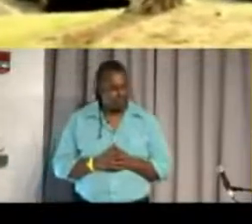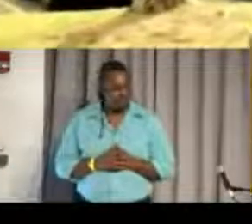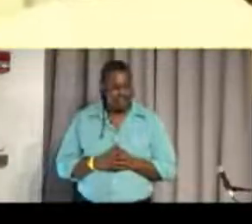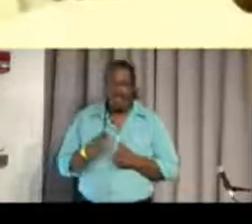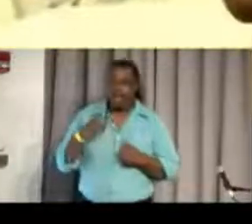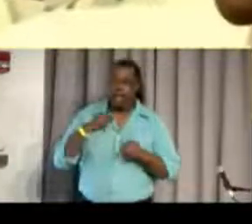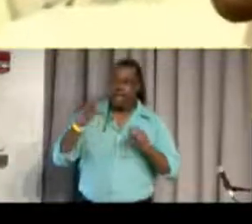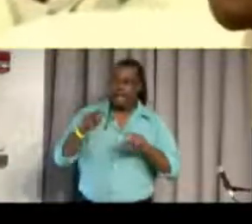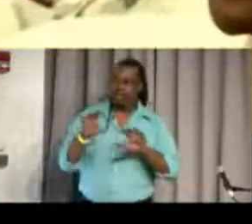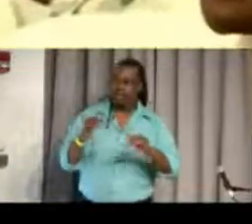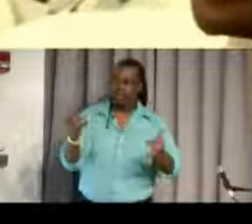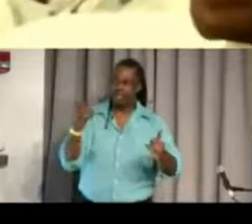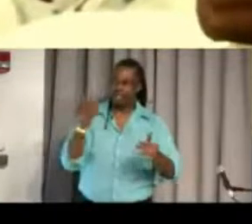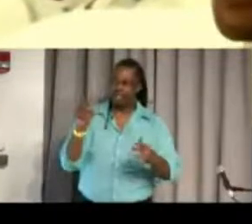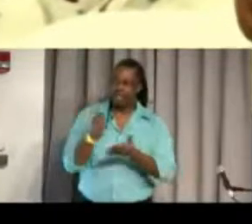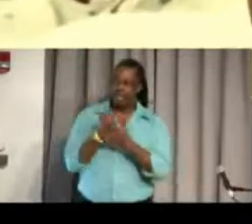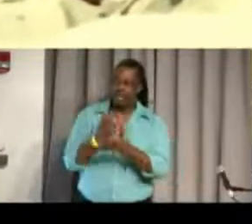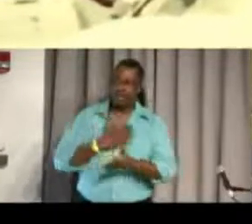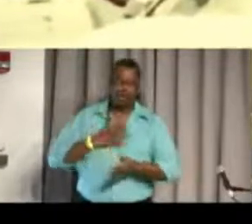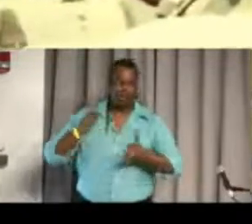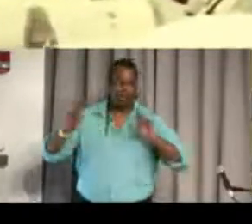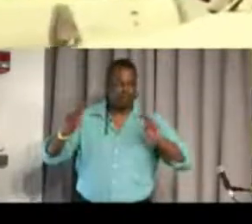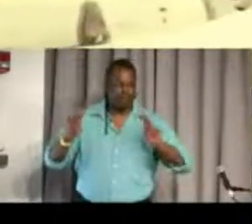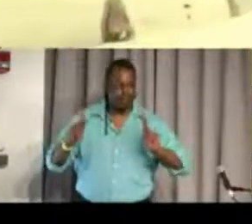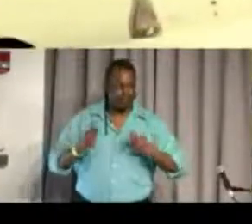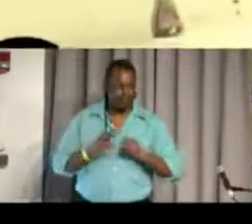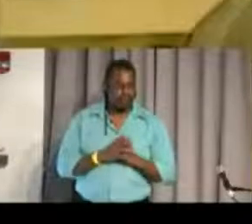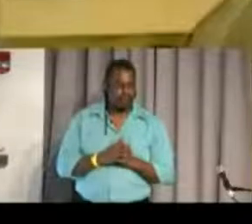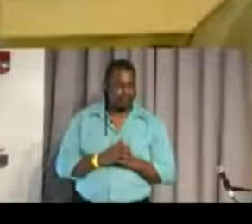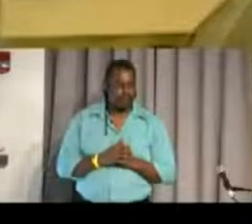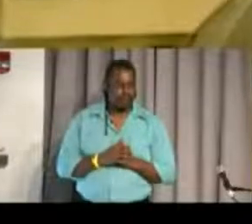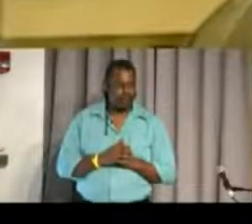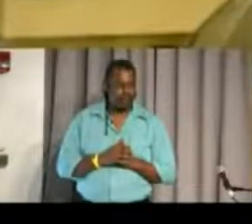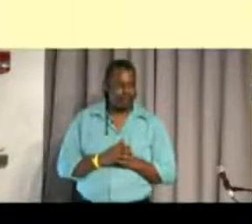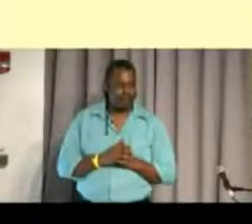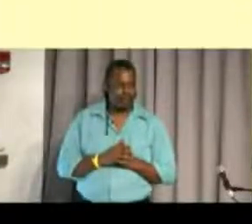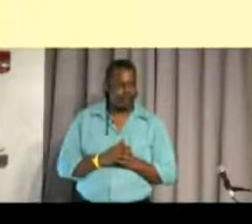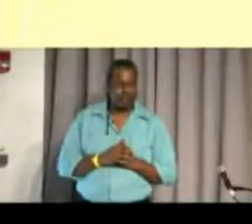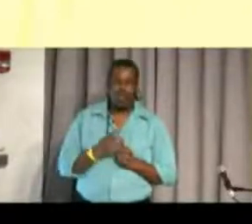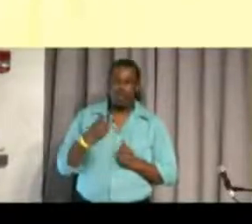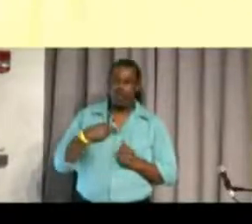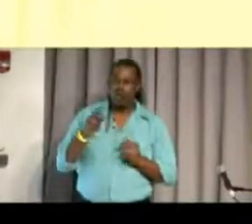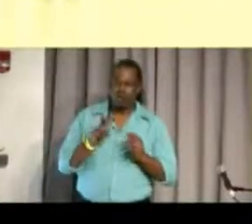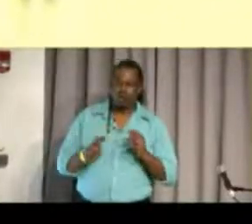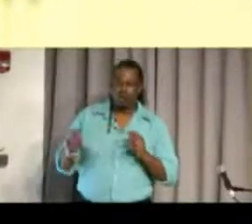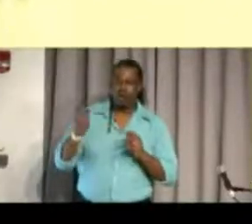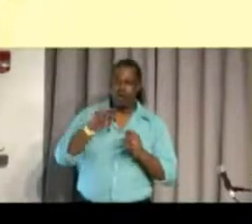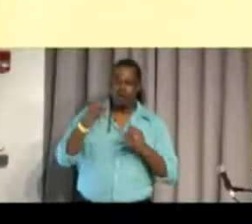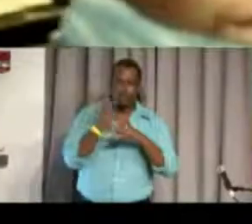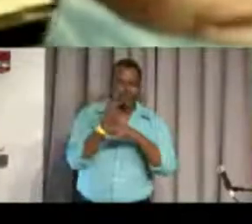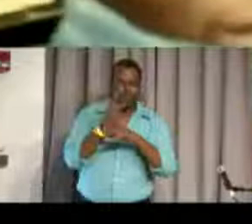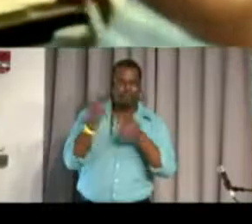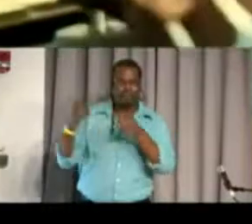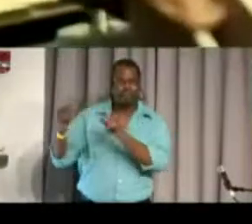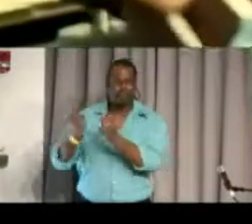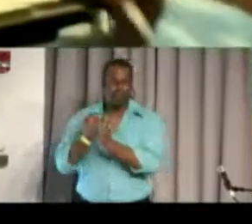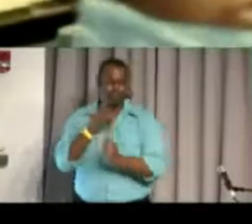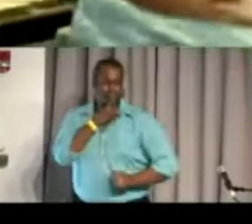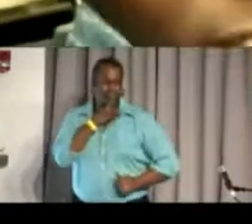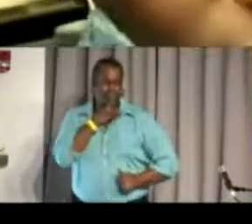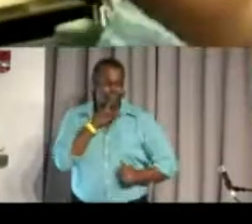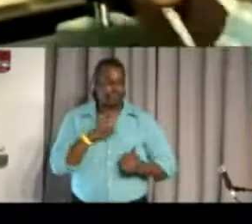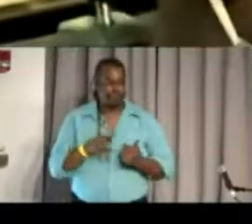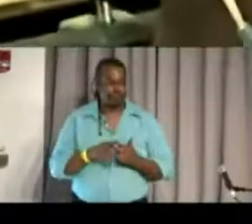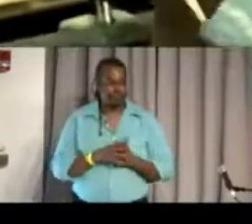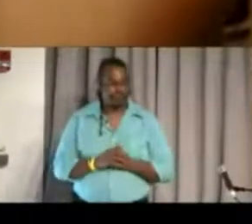feel wonderful. We seen the need, we came through with the water trying to fill the need, you know what I'm saying? So we don't mind We still struggling, but we still help.